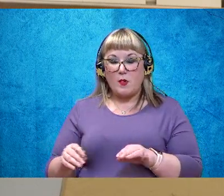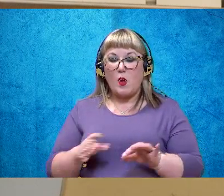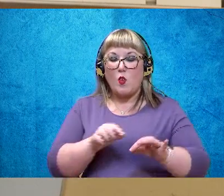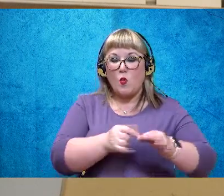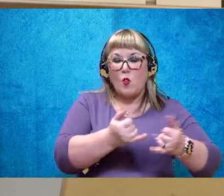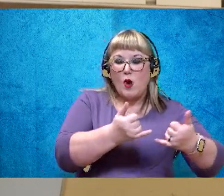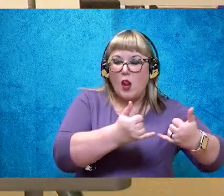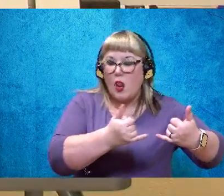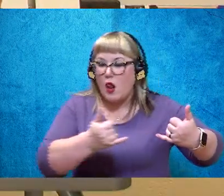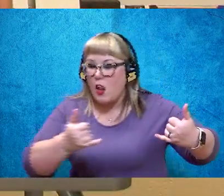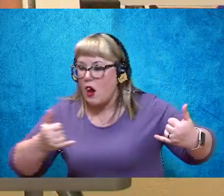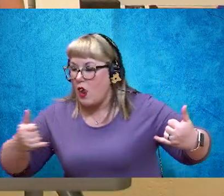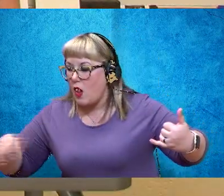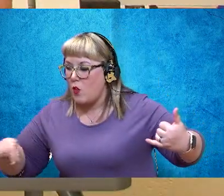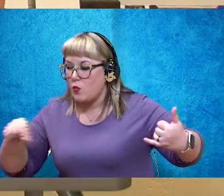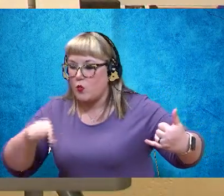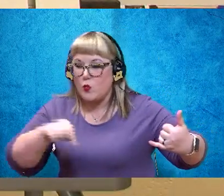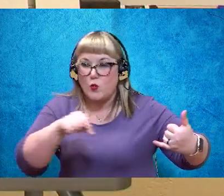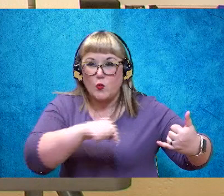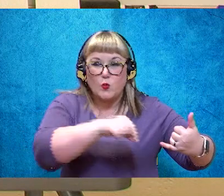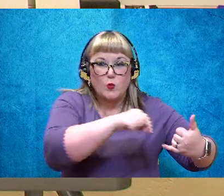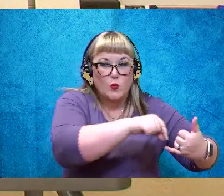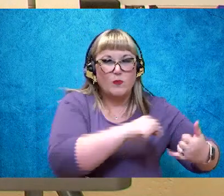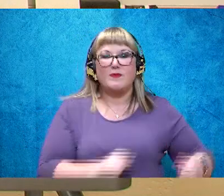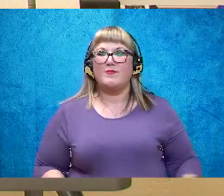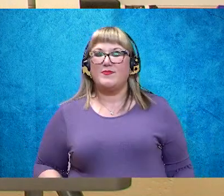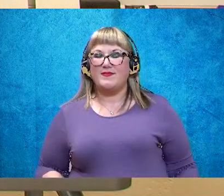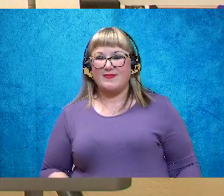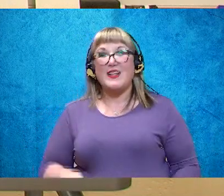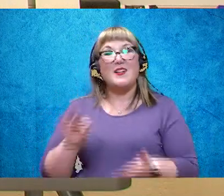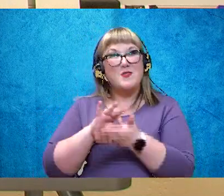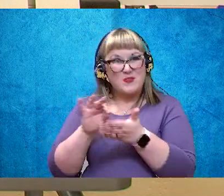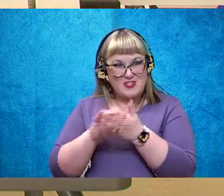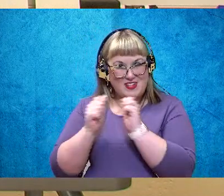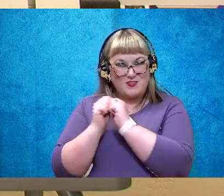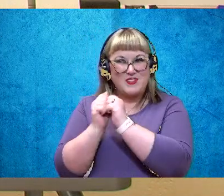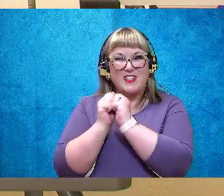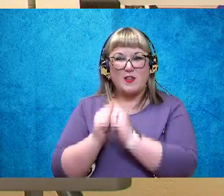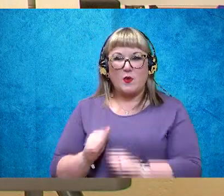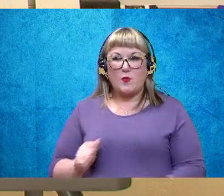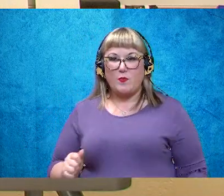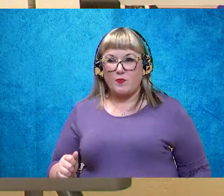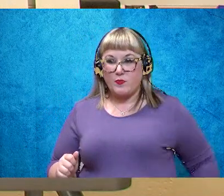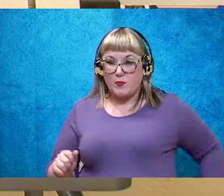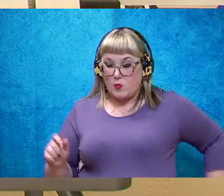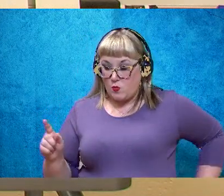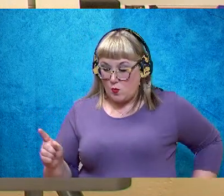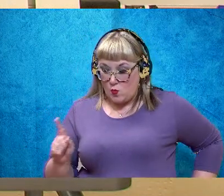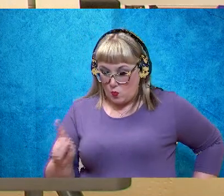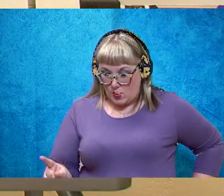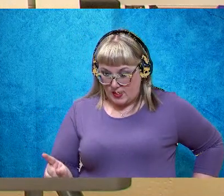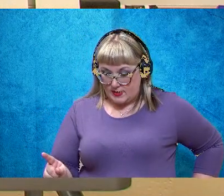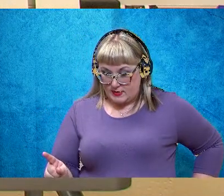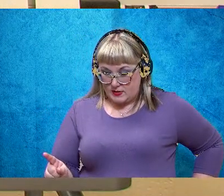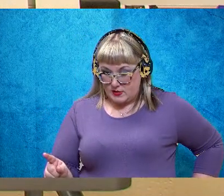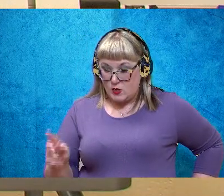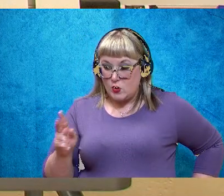in a straight line. Okay, so let's count these Legos together. 1,